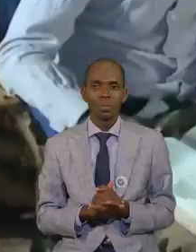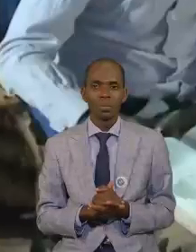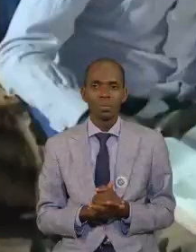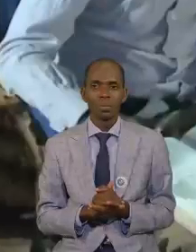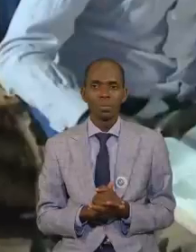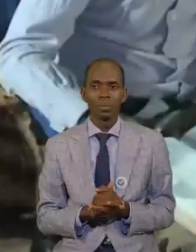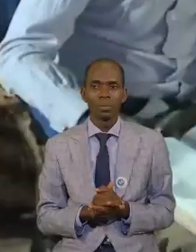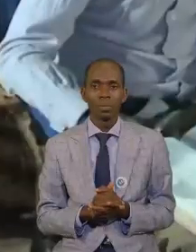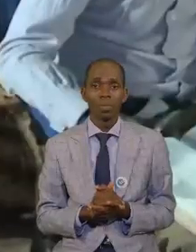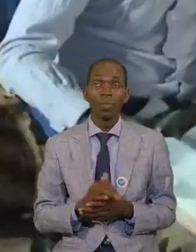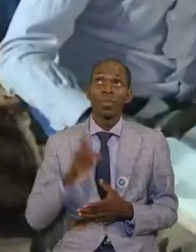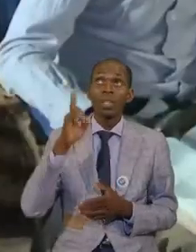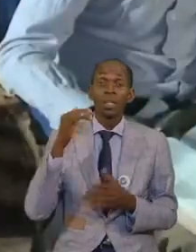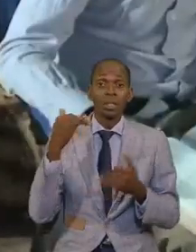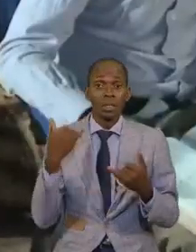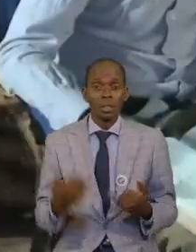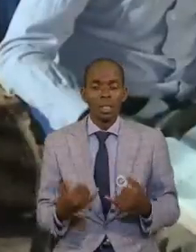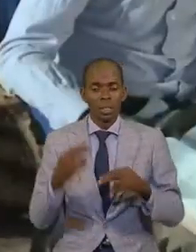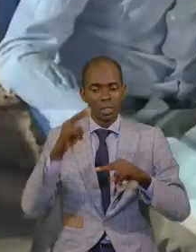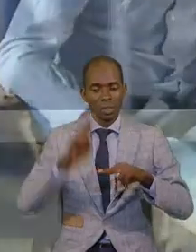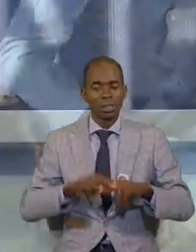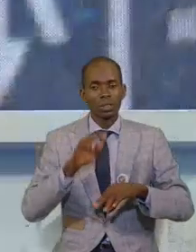He now sits on the throne of your heart.